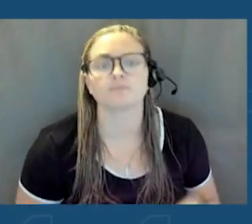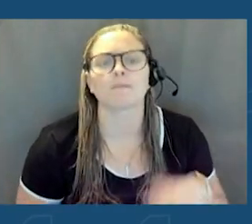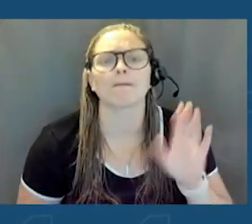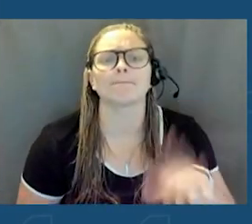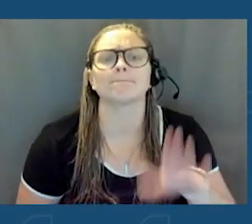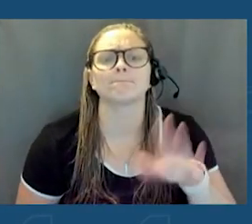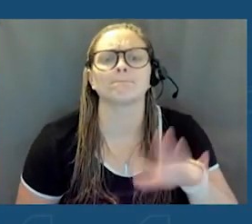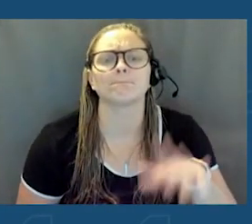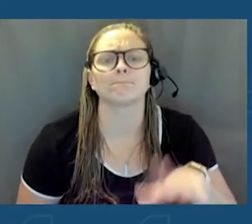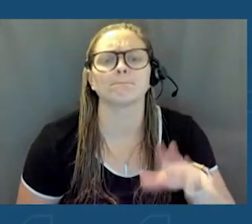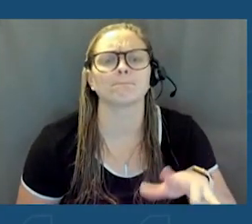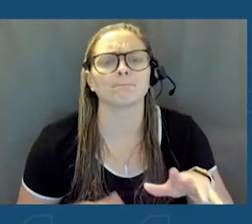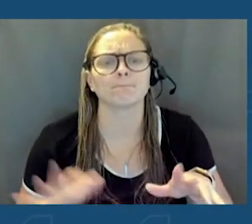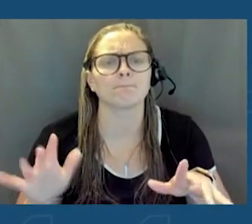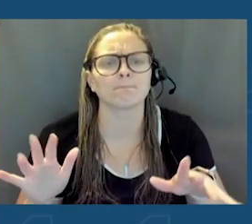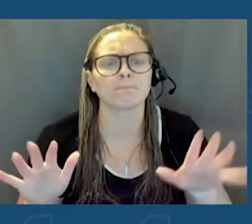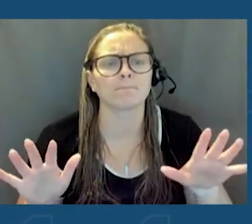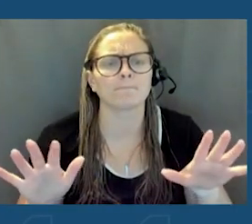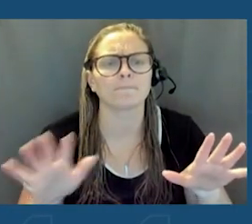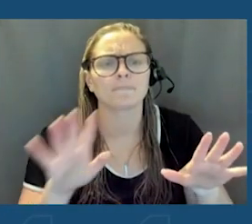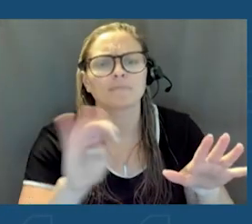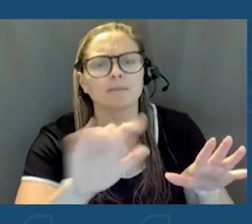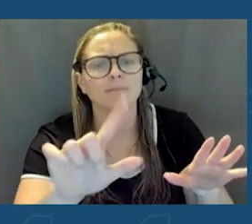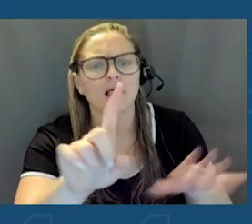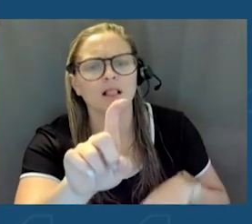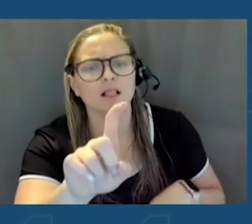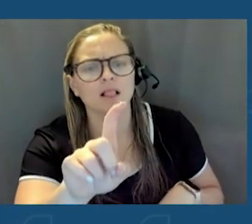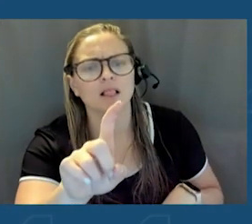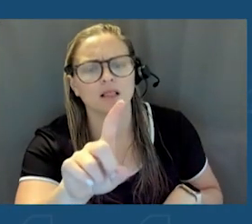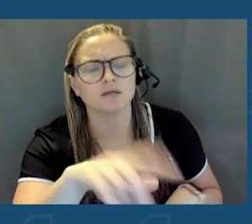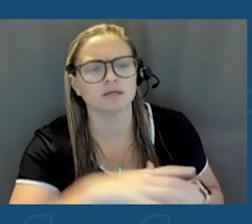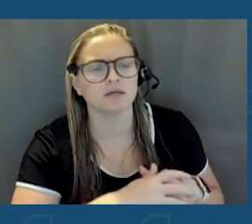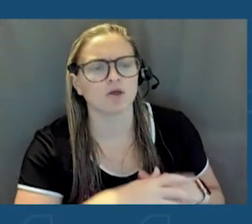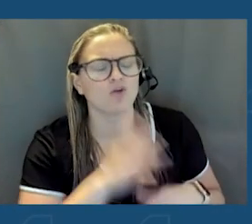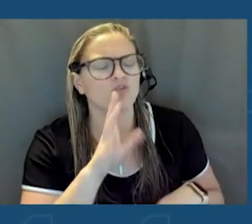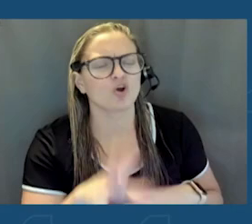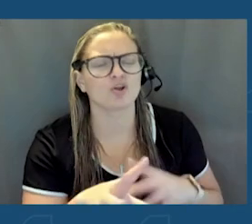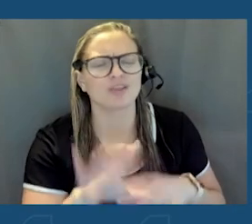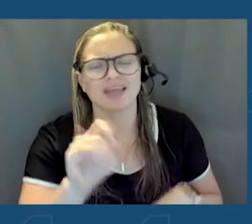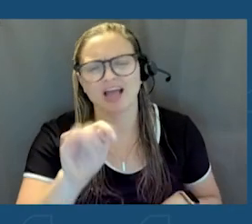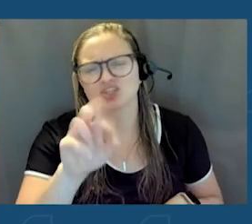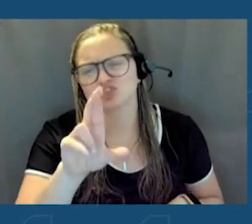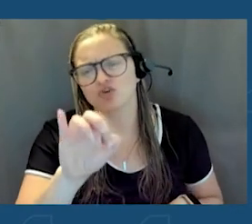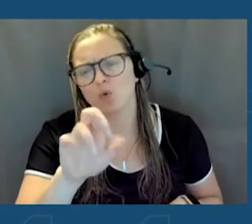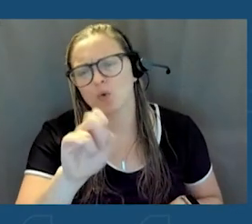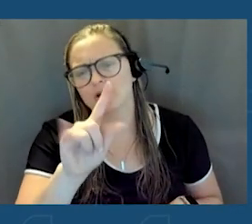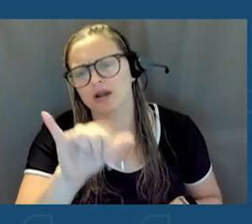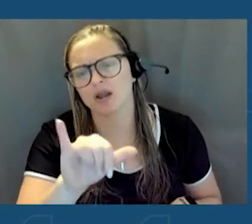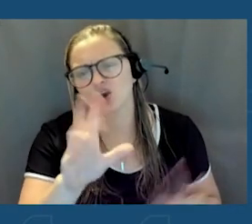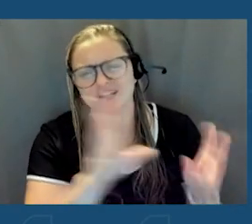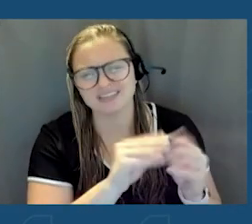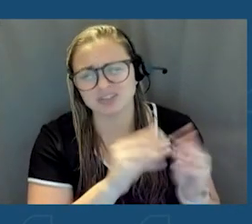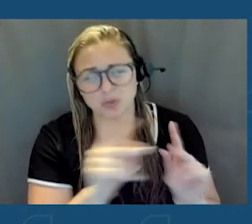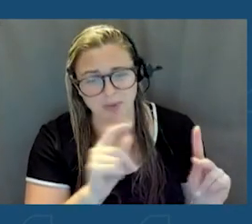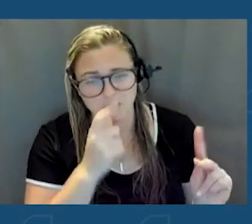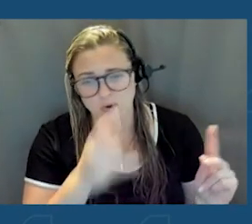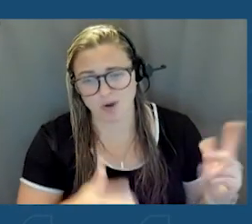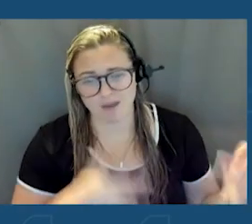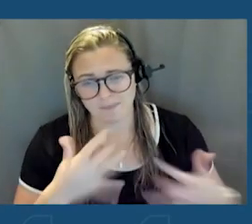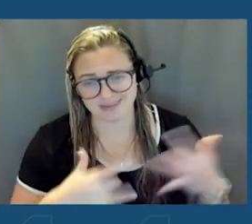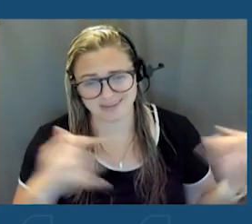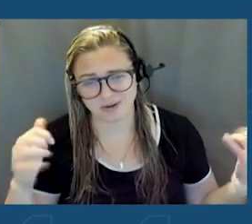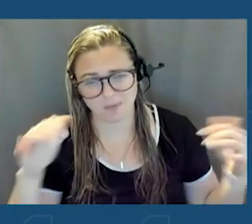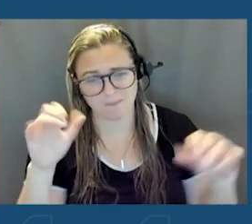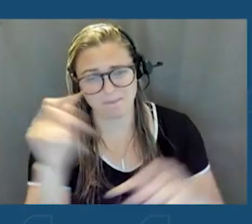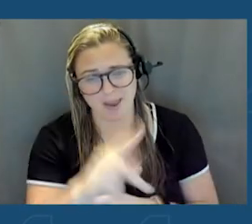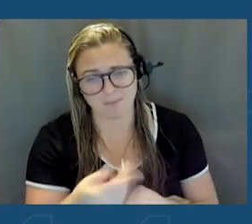extraordinary session, Bill has the floor. on the subject of the extraordinary session, some assembly members don't seem too enthused about coming back before June 28th. Are you open